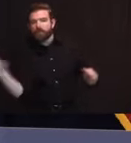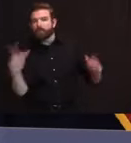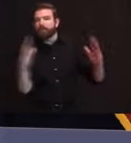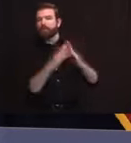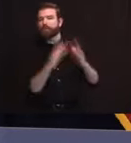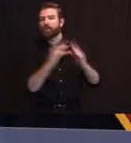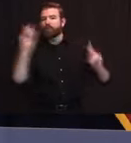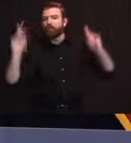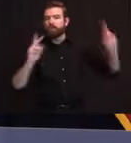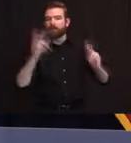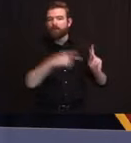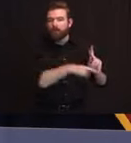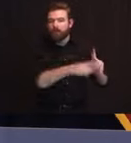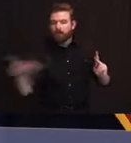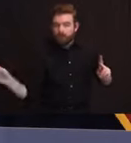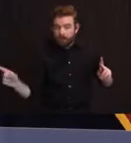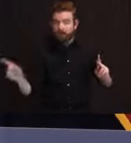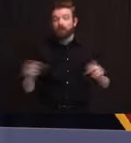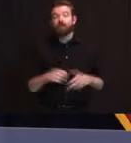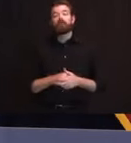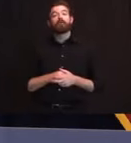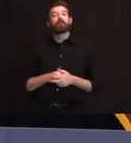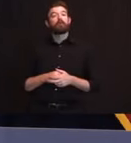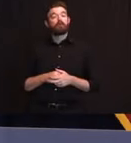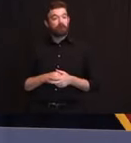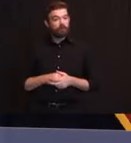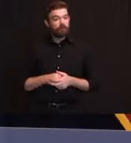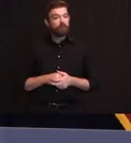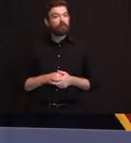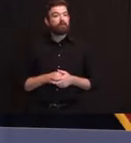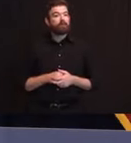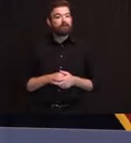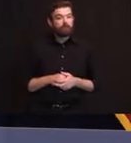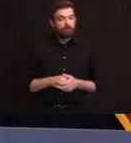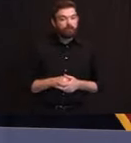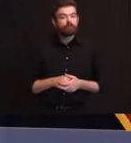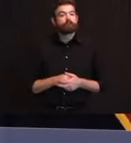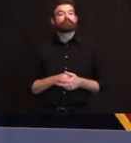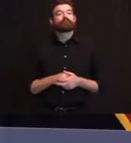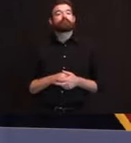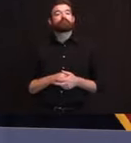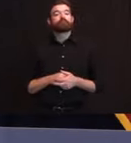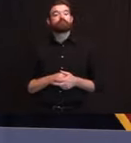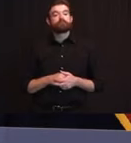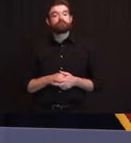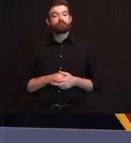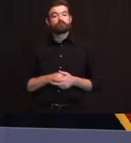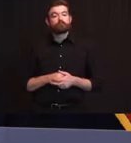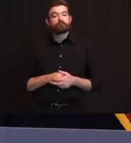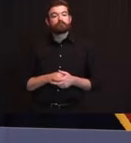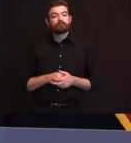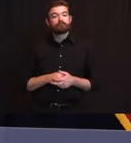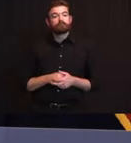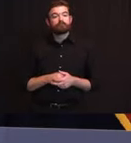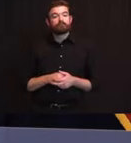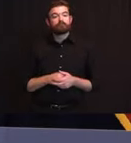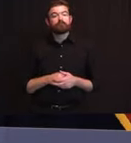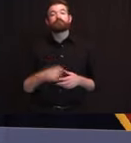ensure that those impacted have access to safe housing, food, and other essential